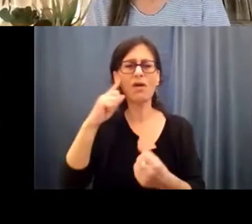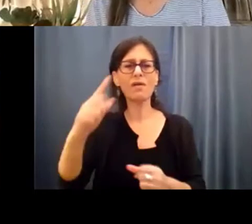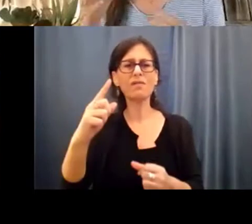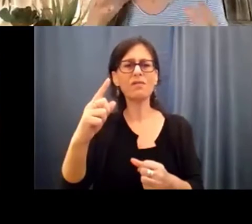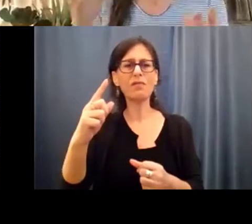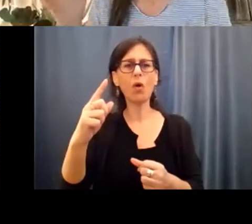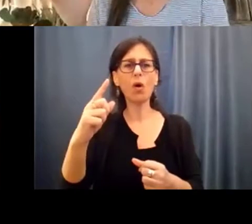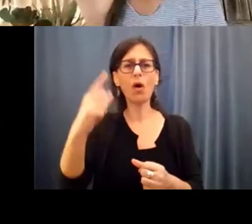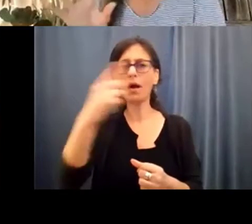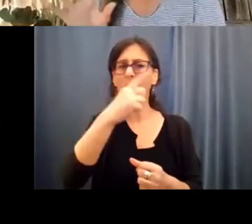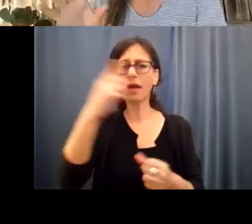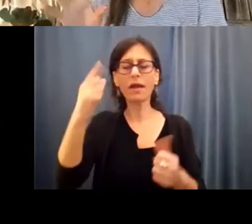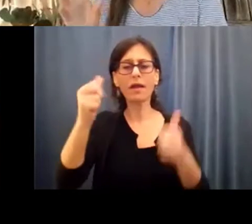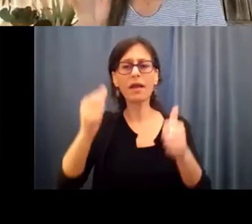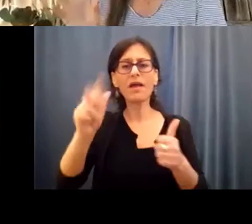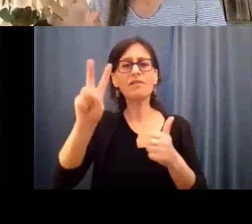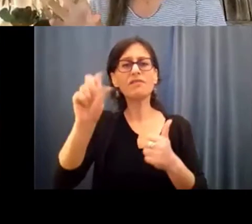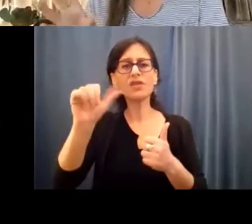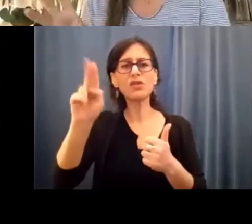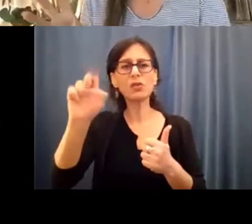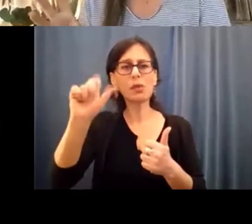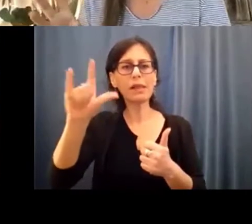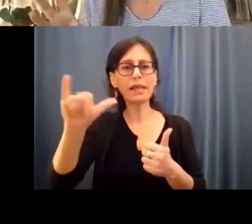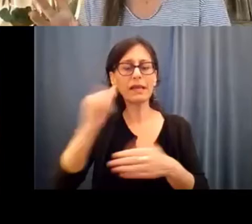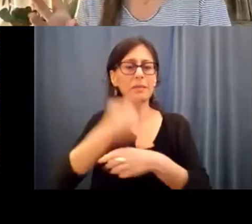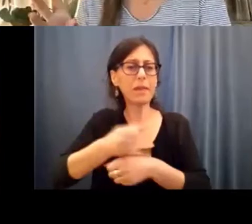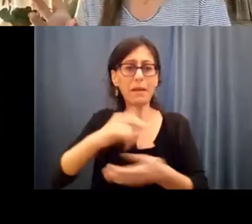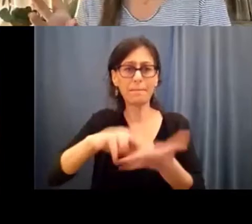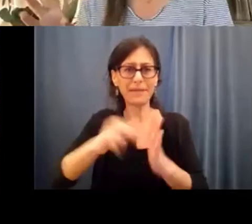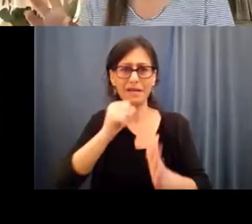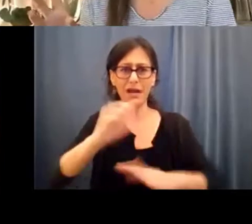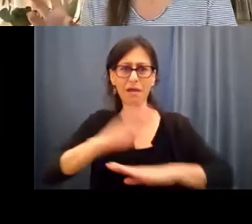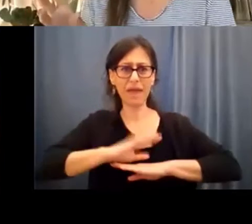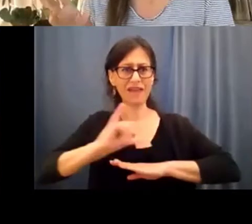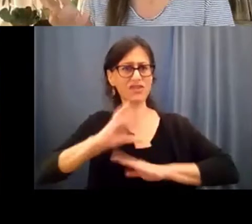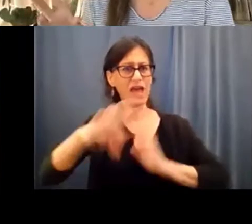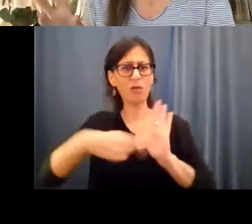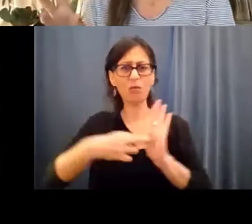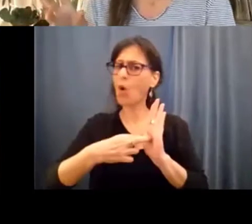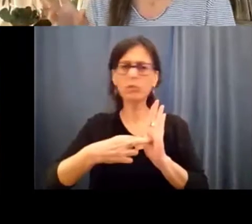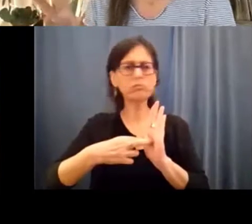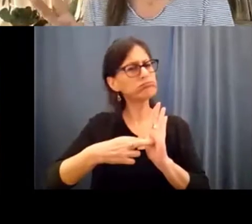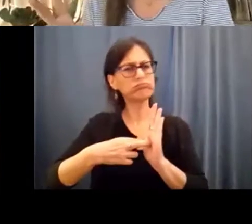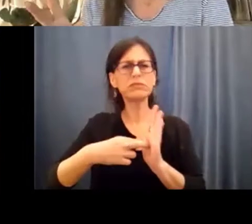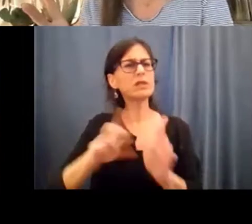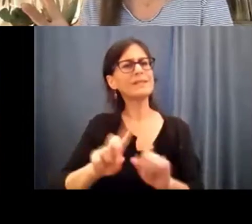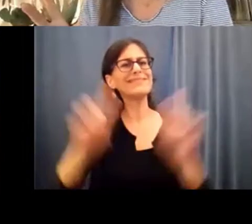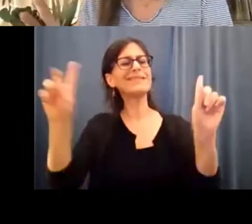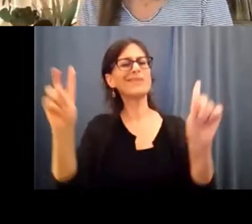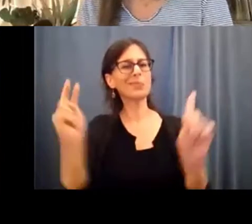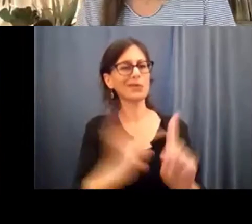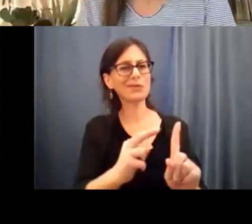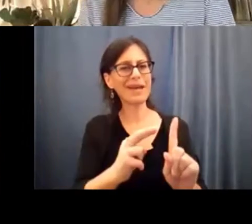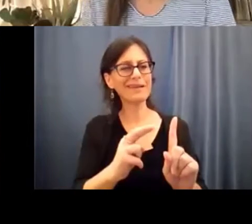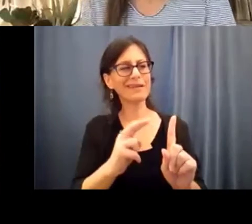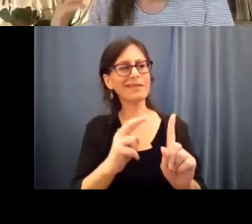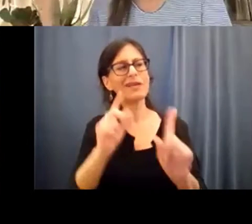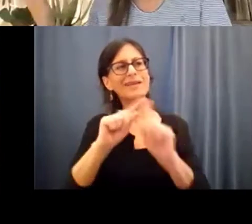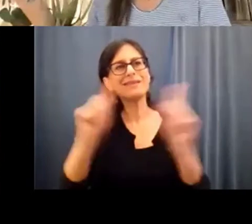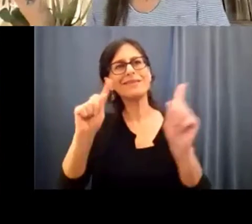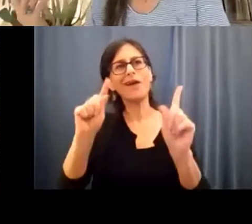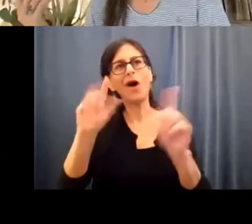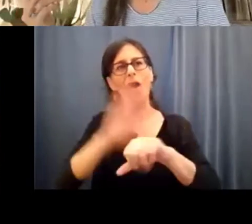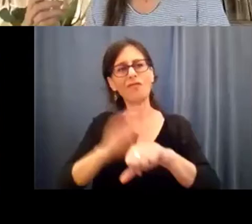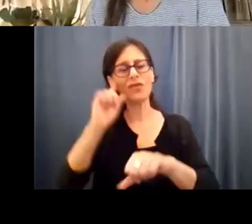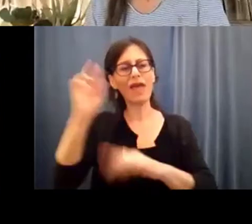impaired didn't mean that she didn't fit this role. I just thought that it was a different way to look at the role.